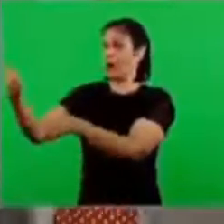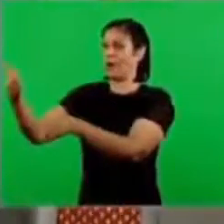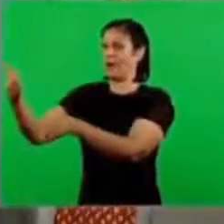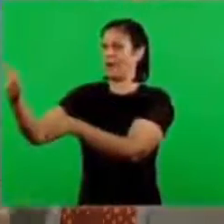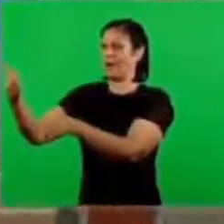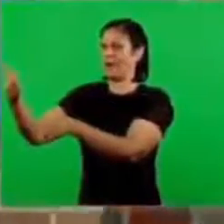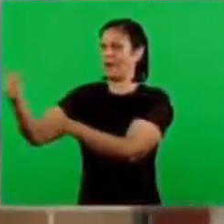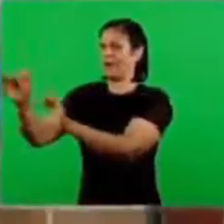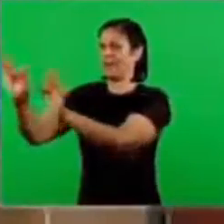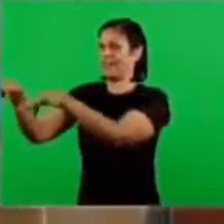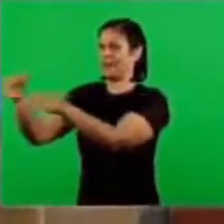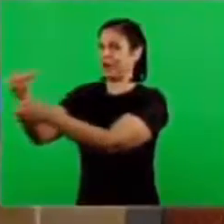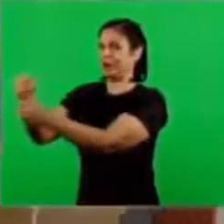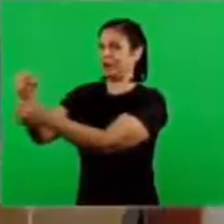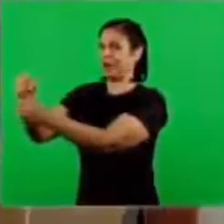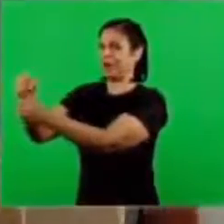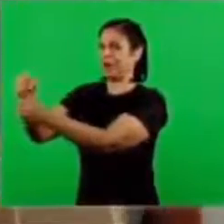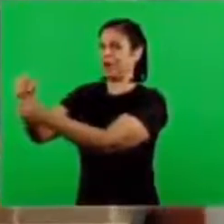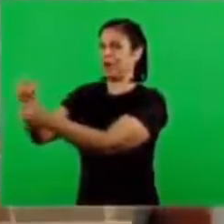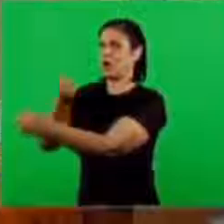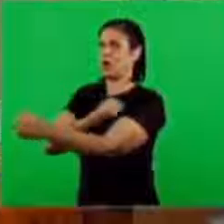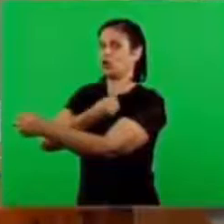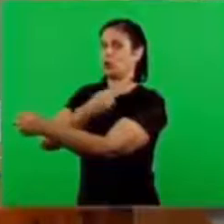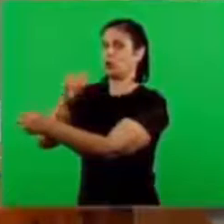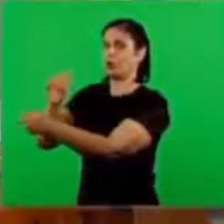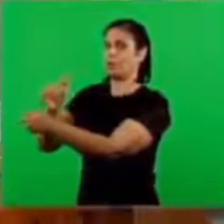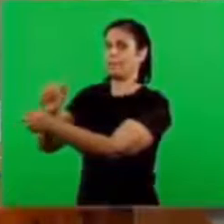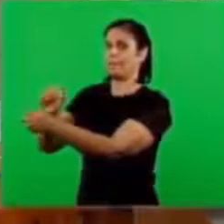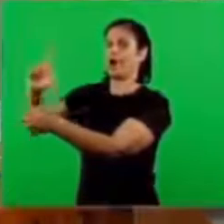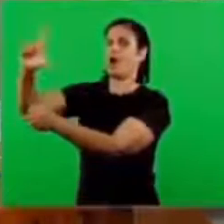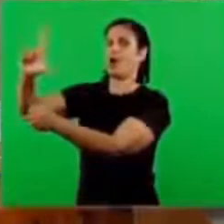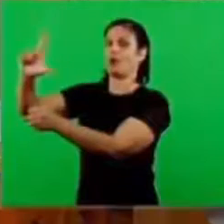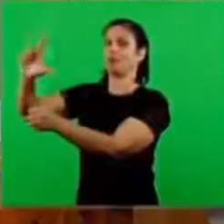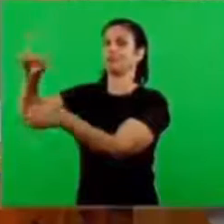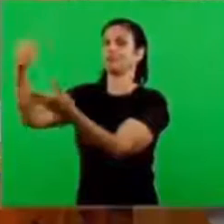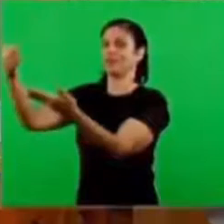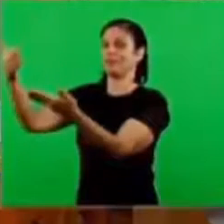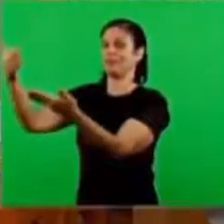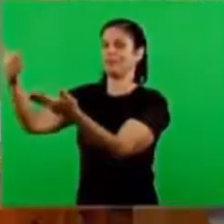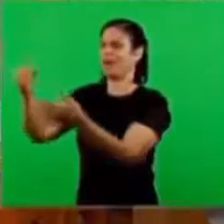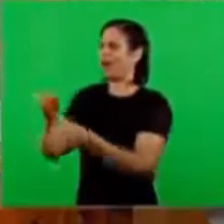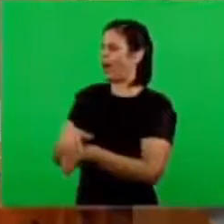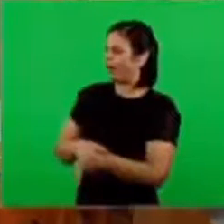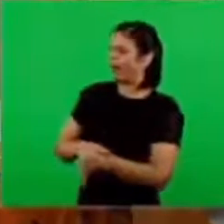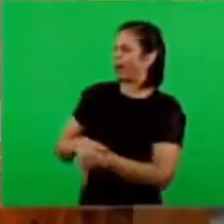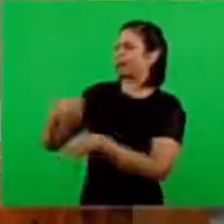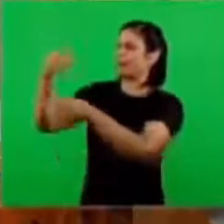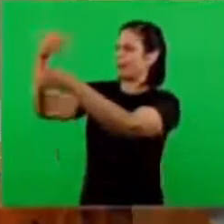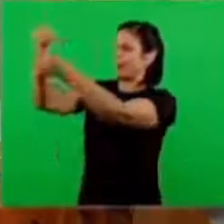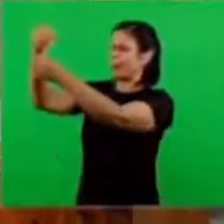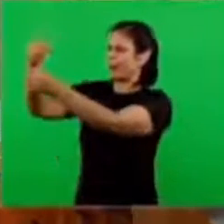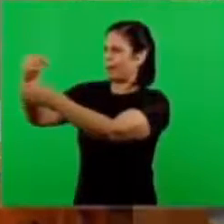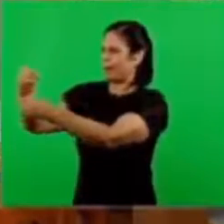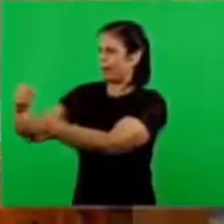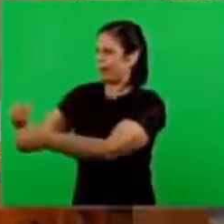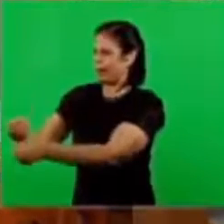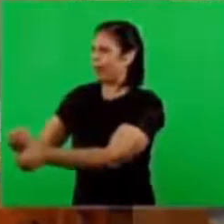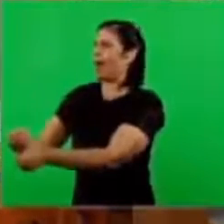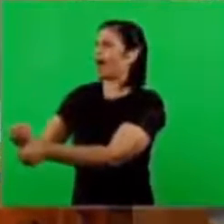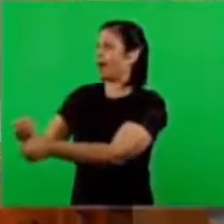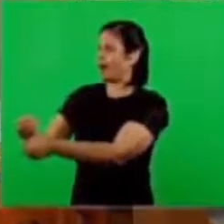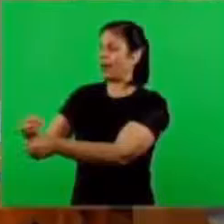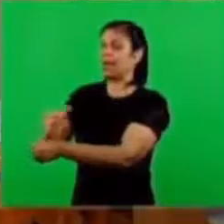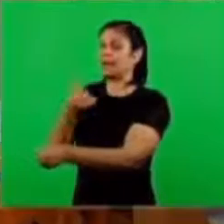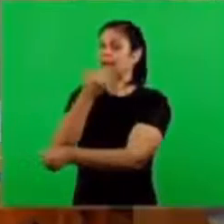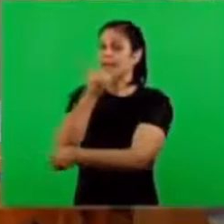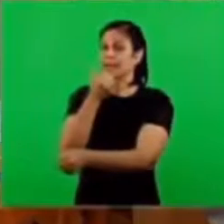aggregate all of those that have great importance. So we'll add all the numbers. So is glorification the most